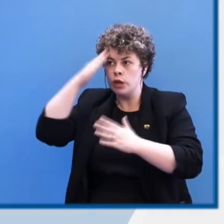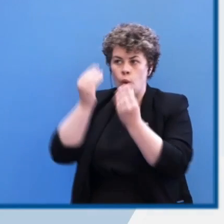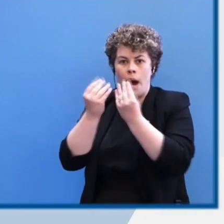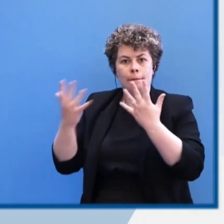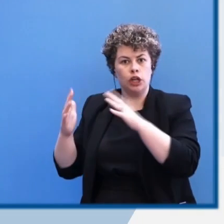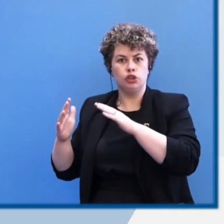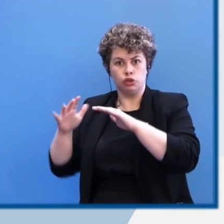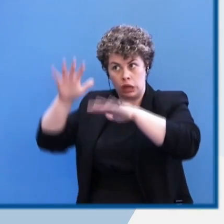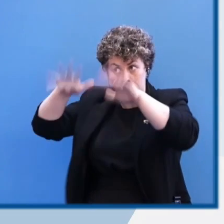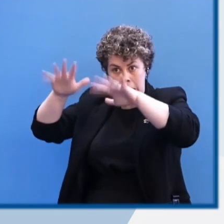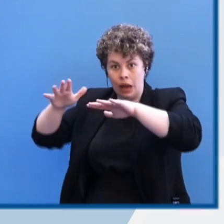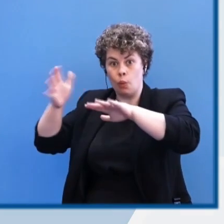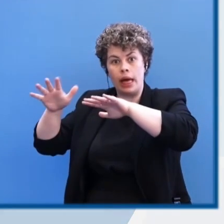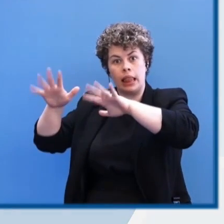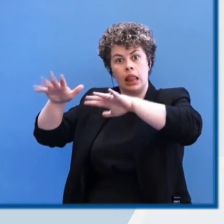our dams